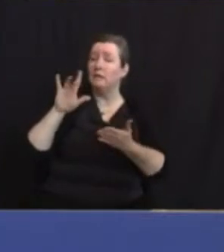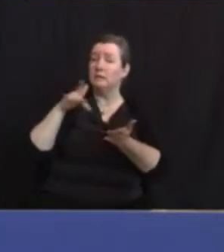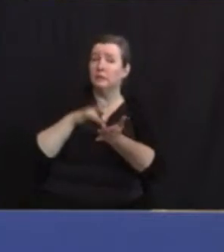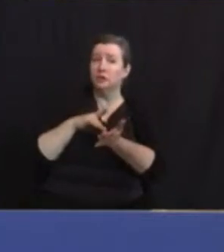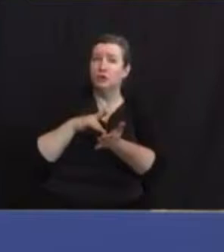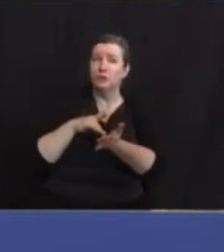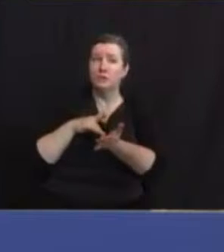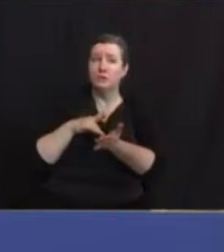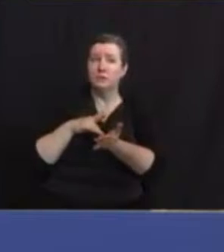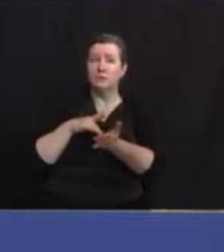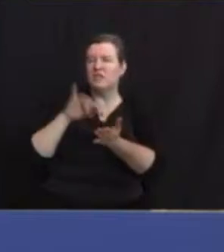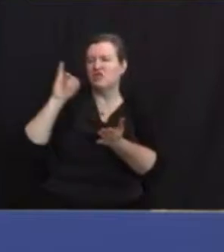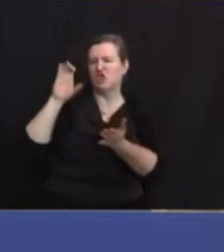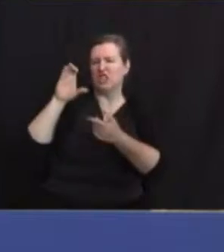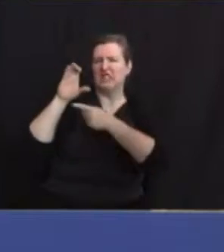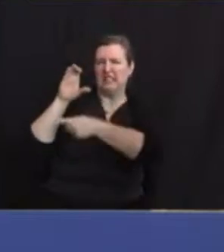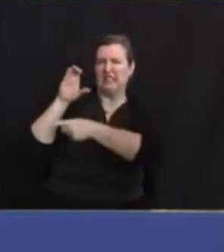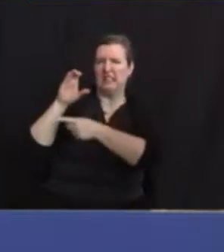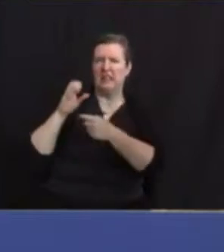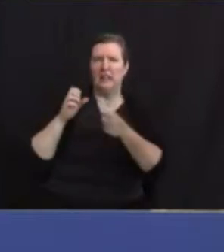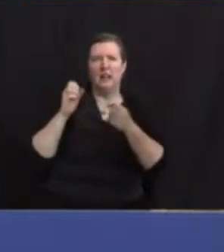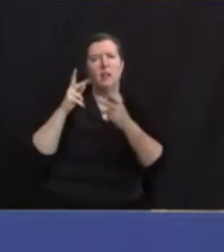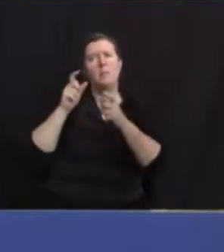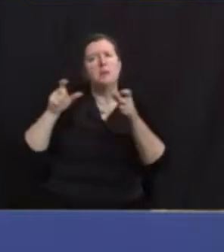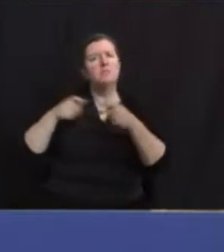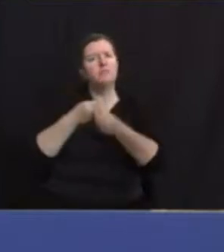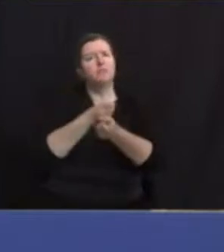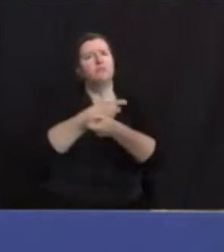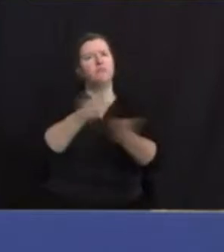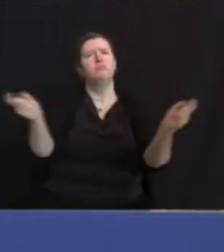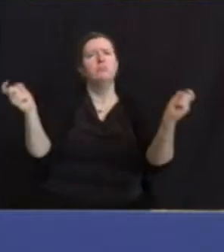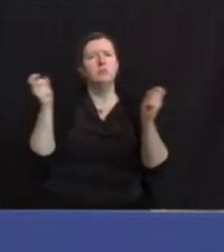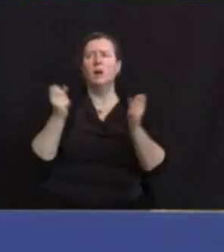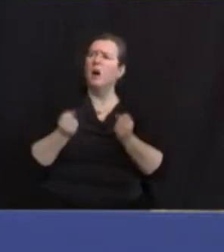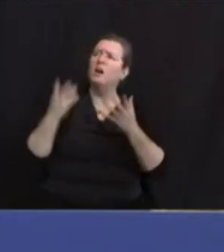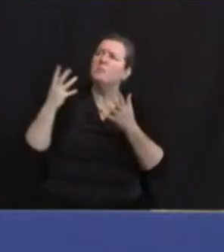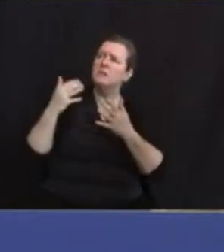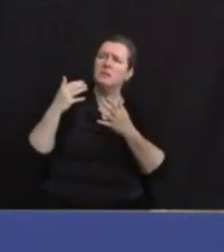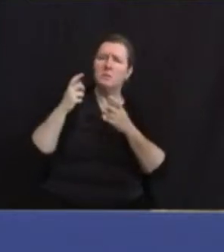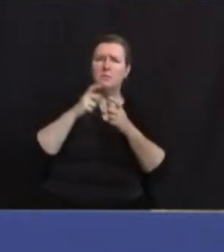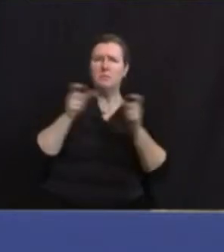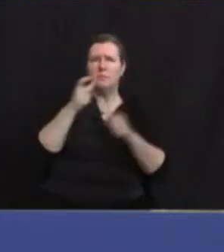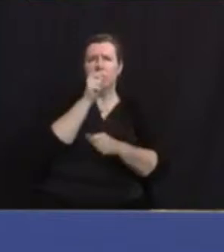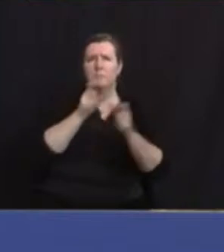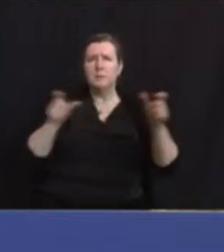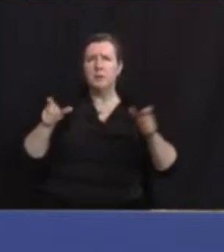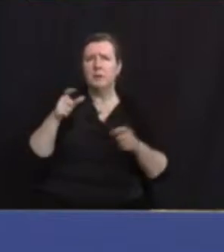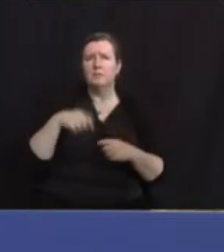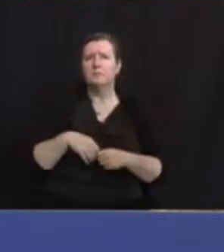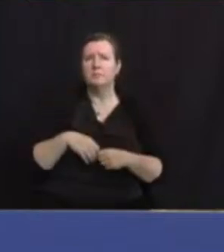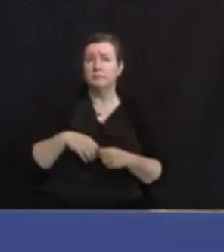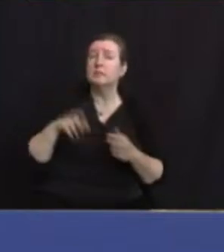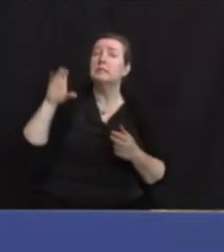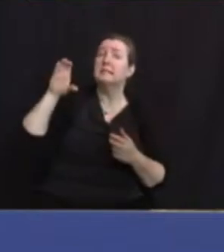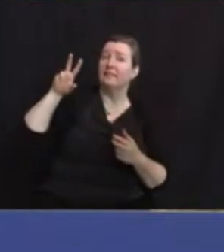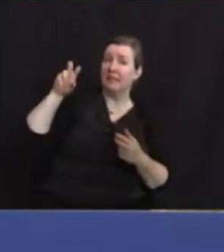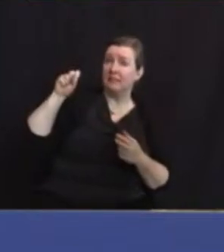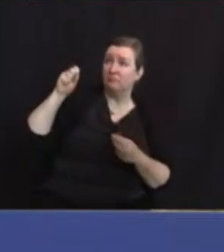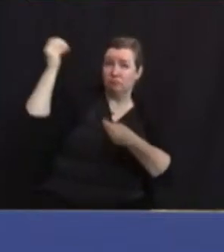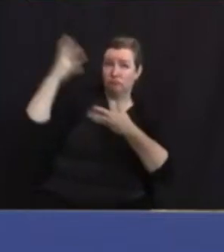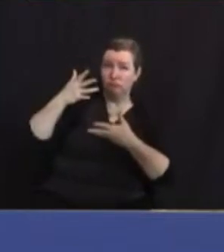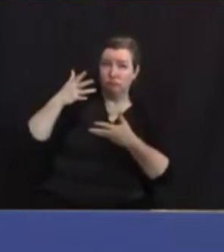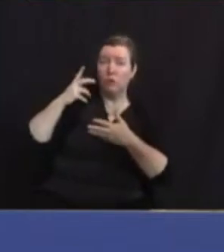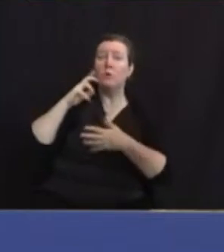there? And on CVS, CVS announced yesterday that it will start vaccinations on February